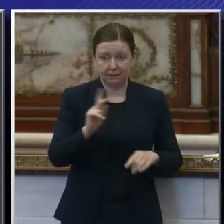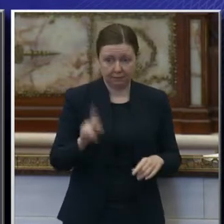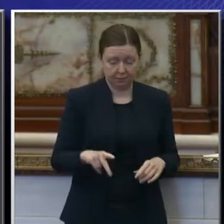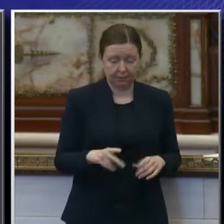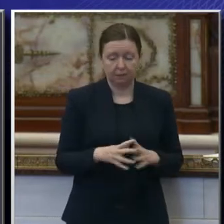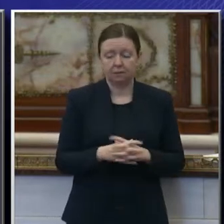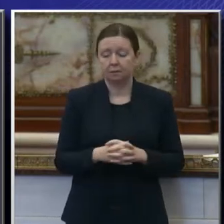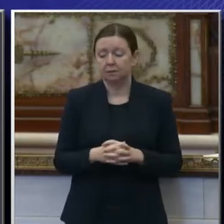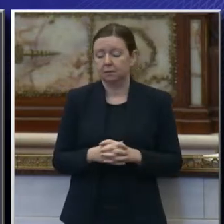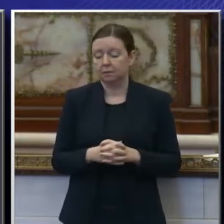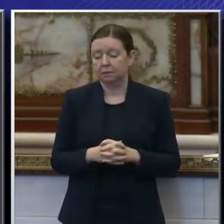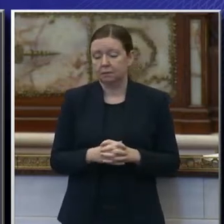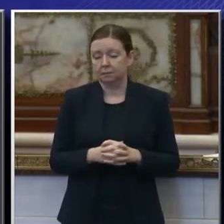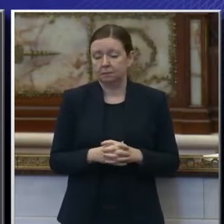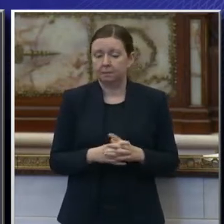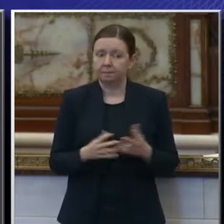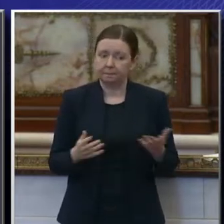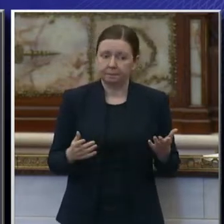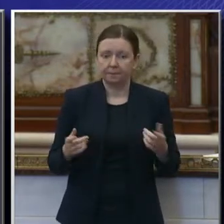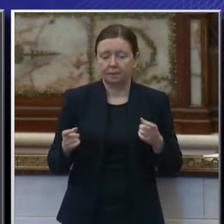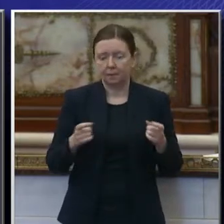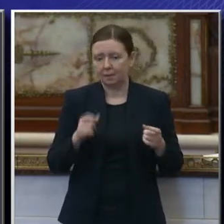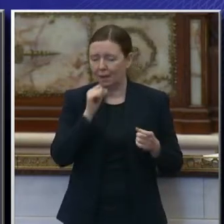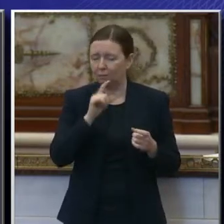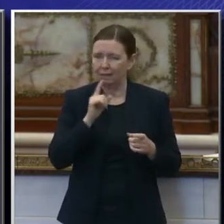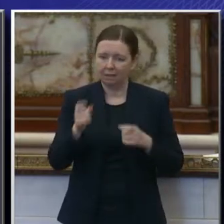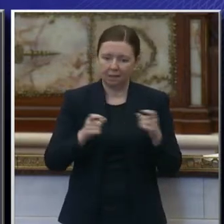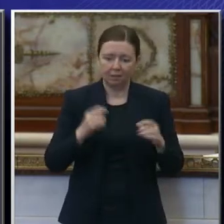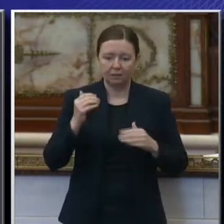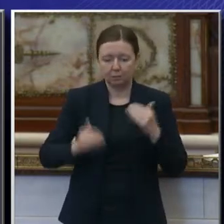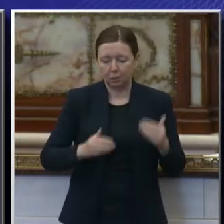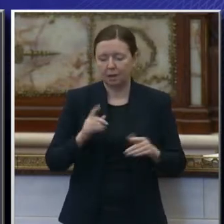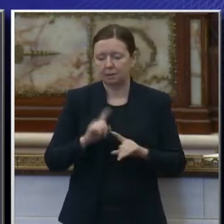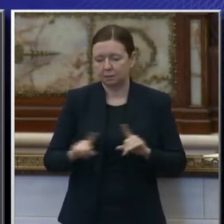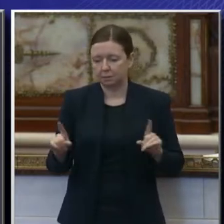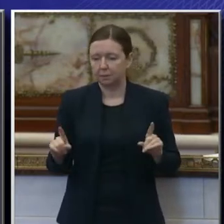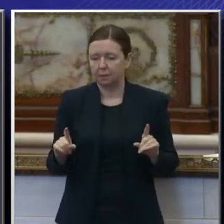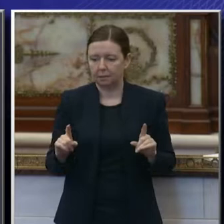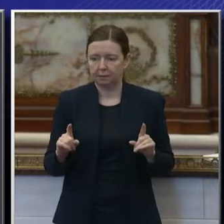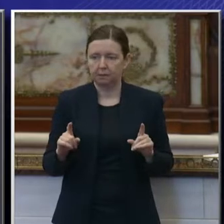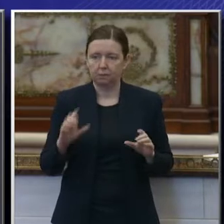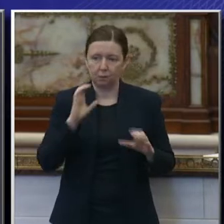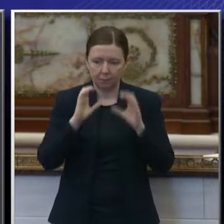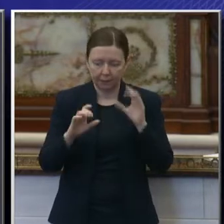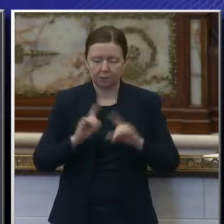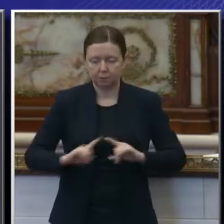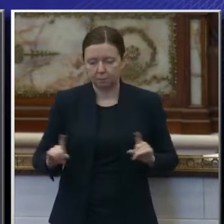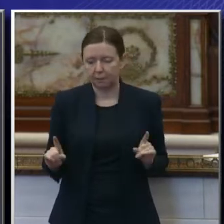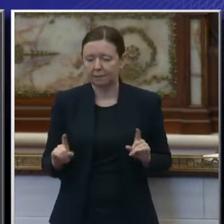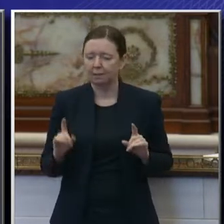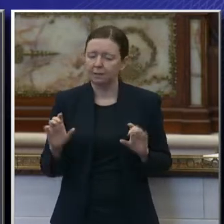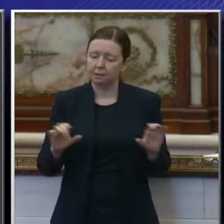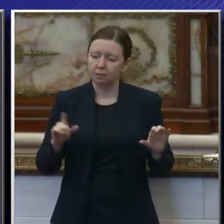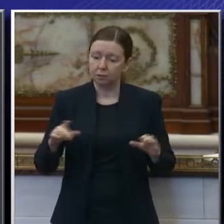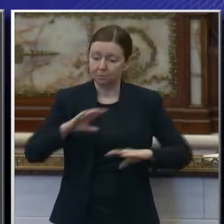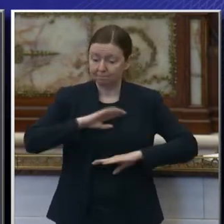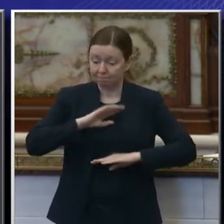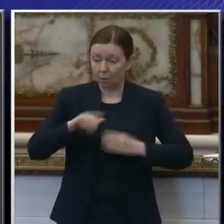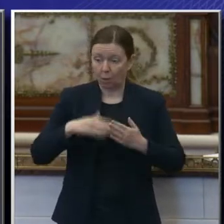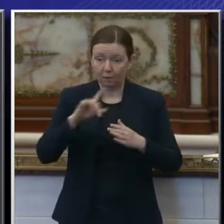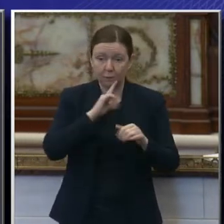far as not necessarily the governance process or communications, but, I mean, did you meet all your